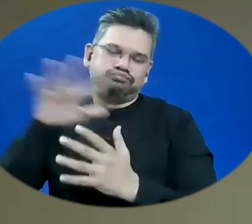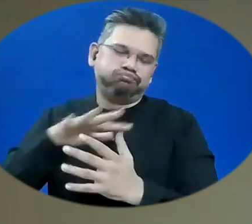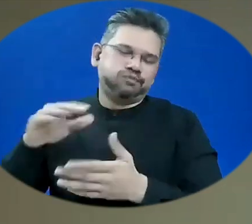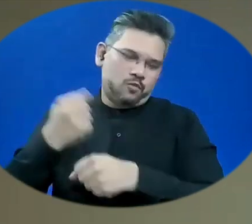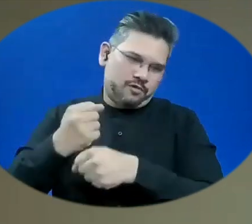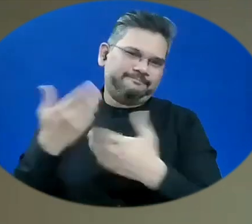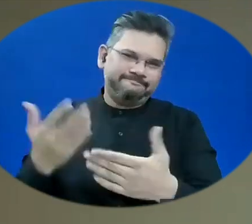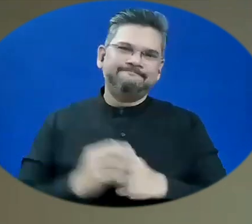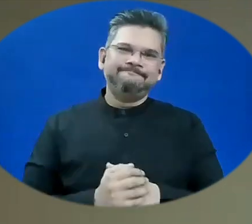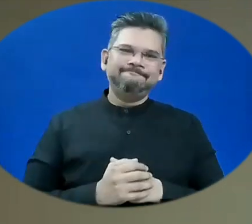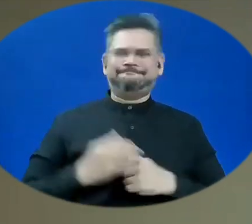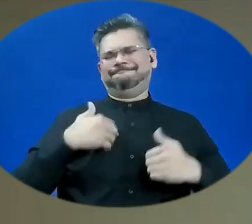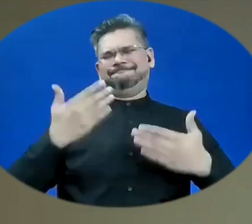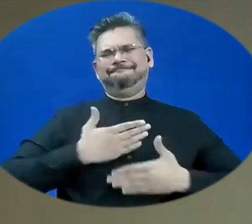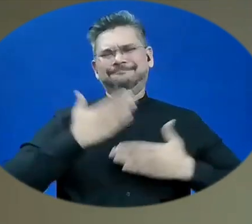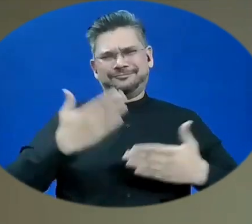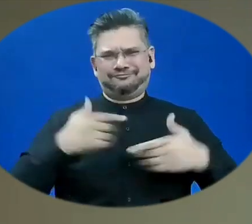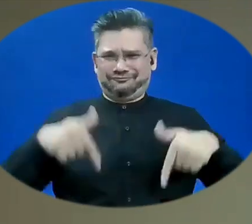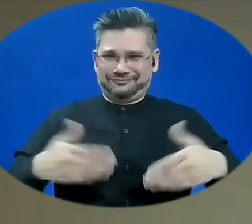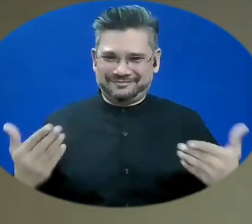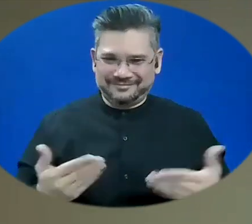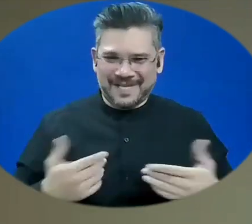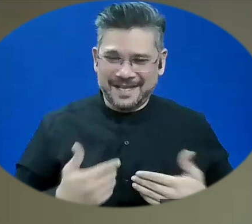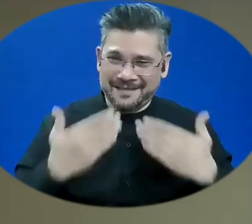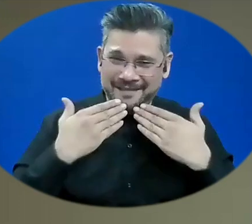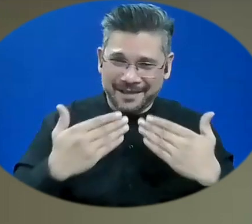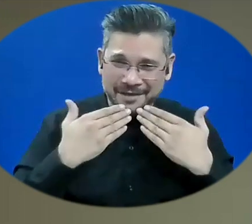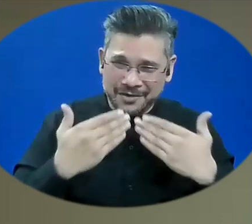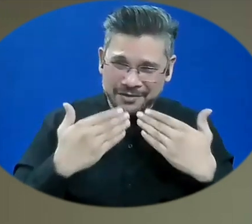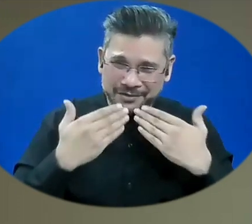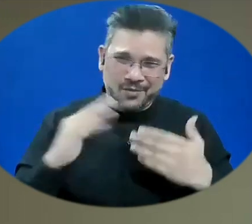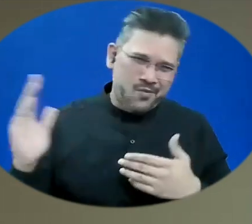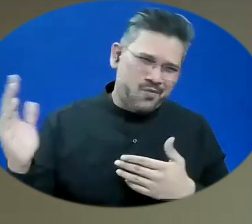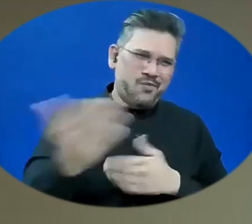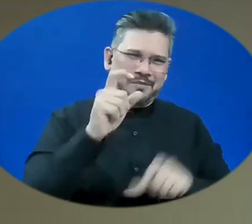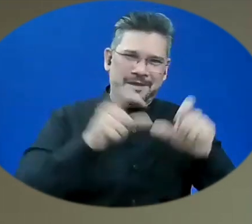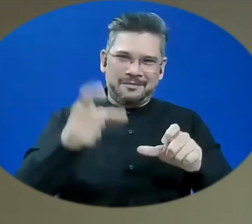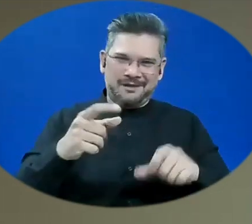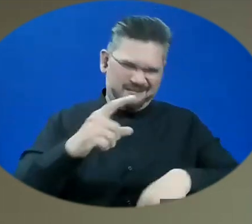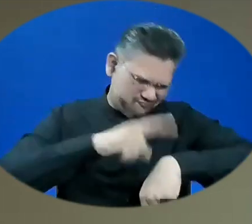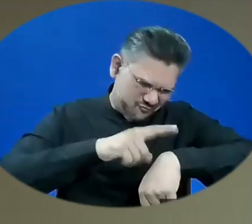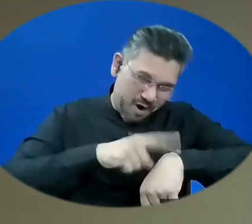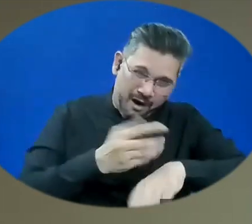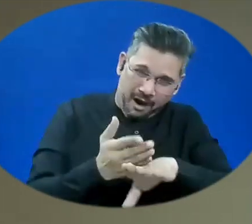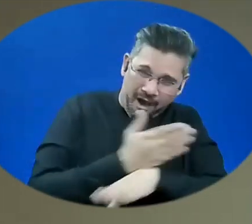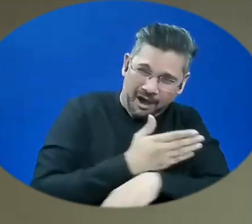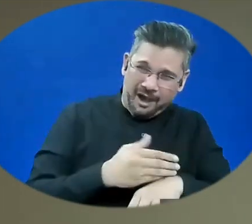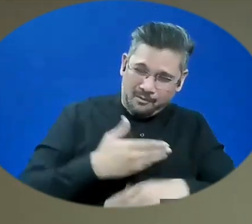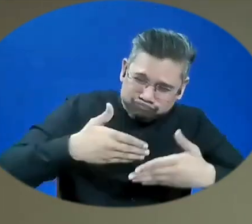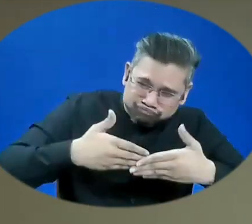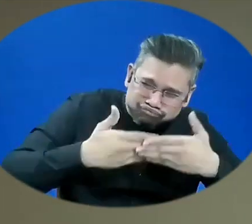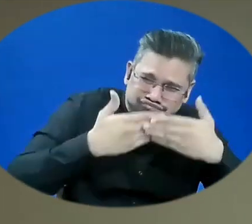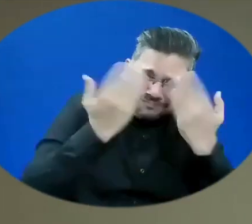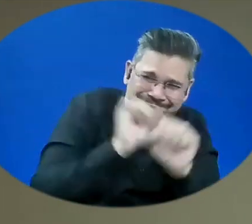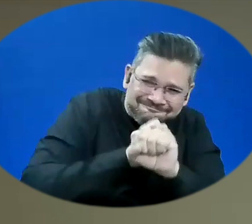Sharifa, and all of you. Thank you for staying up, for getting up early for some of you. And truly